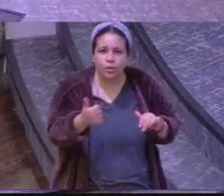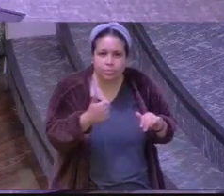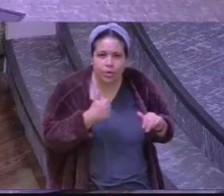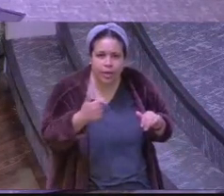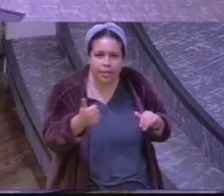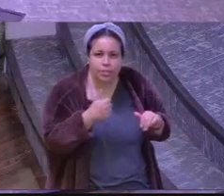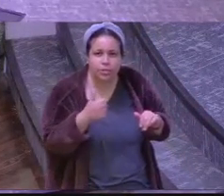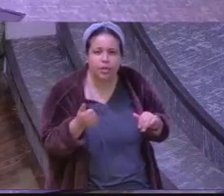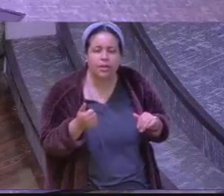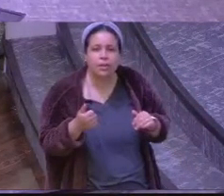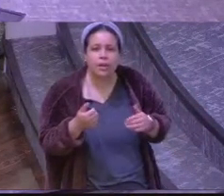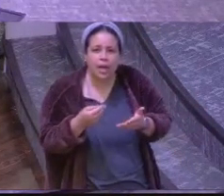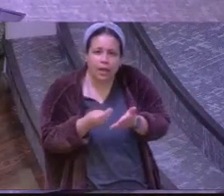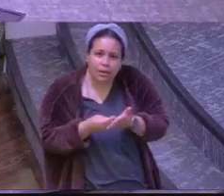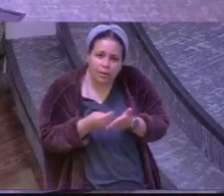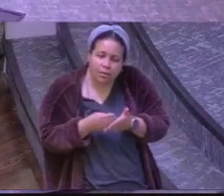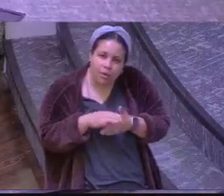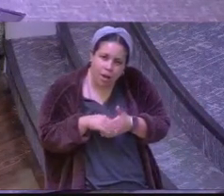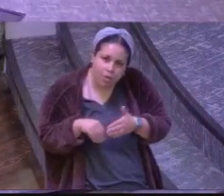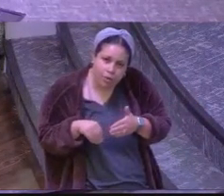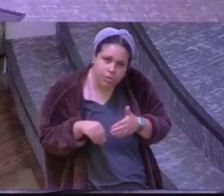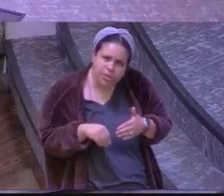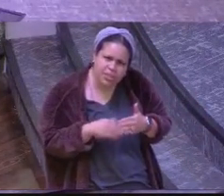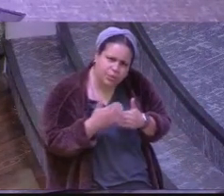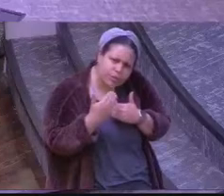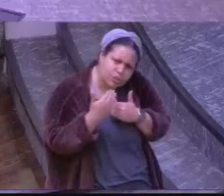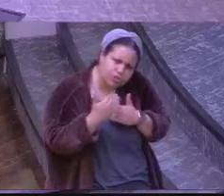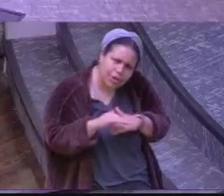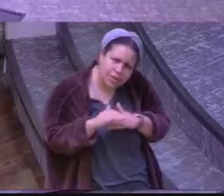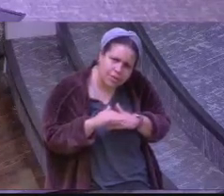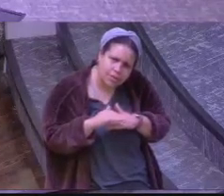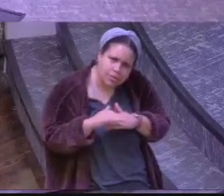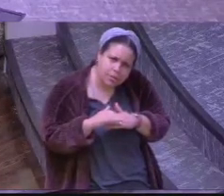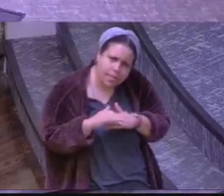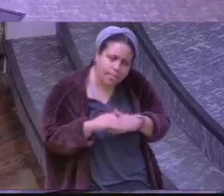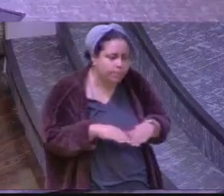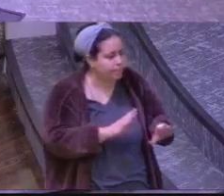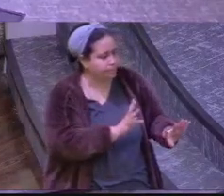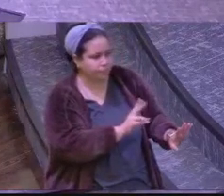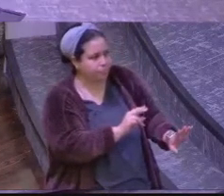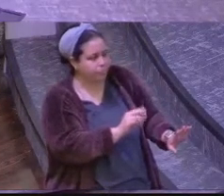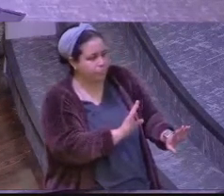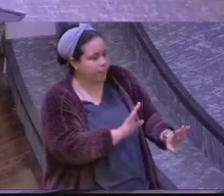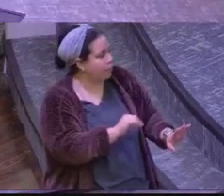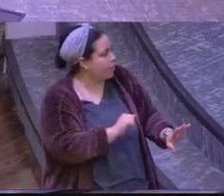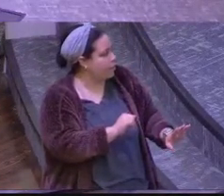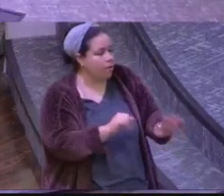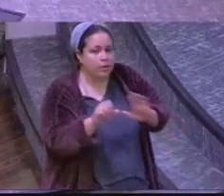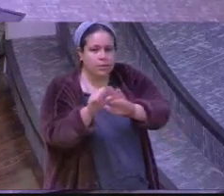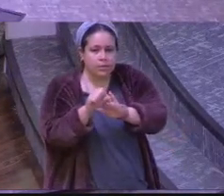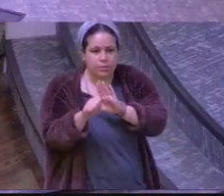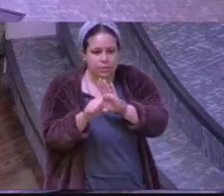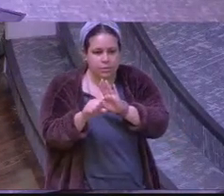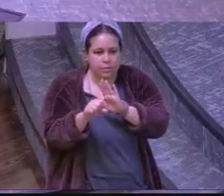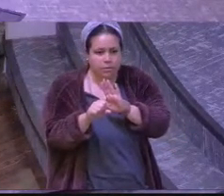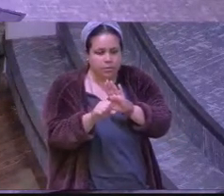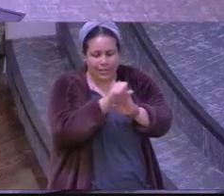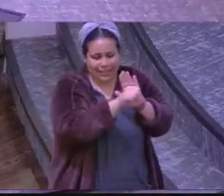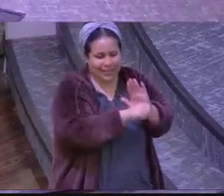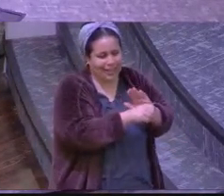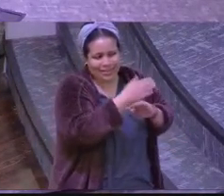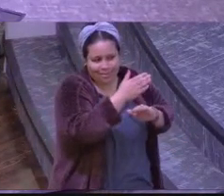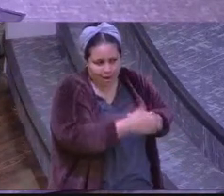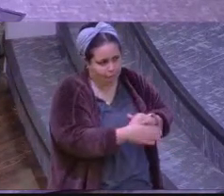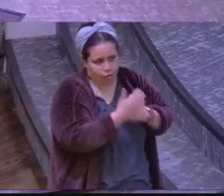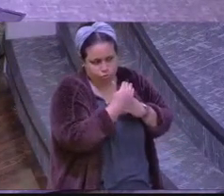for transportation. Is that money restricted in any way? No, ma'am. That is the one. The state has never put any restrictions on our